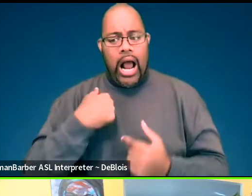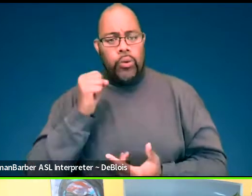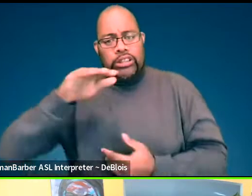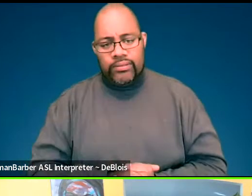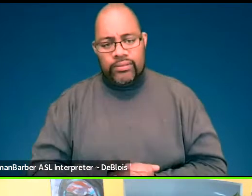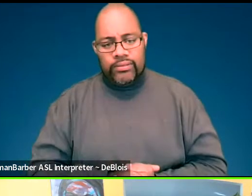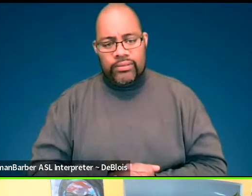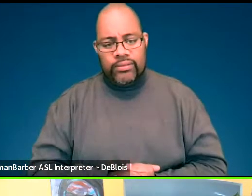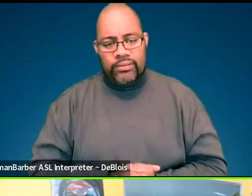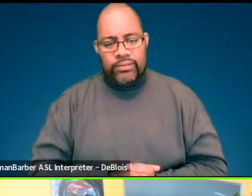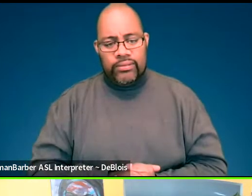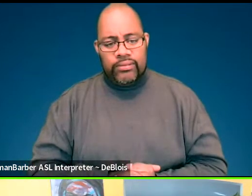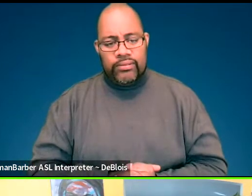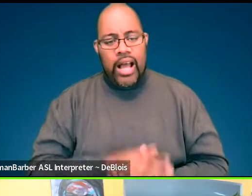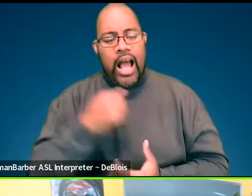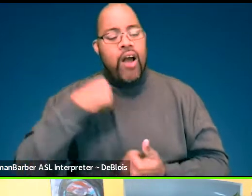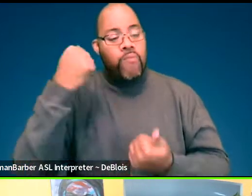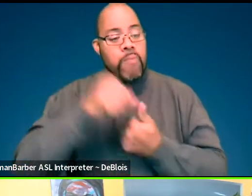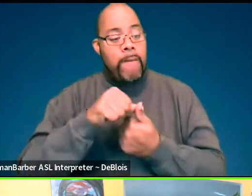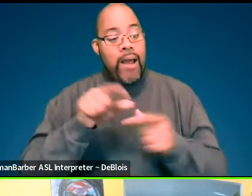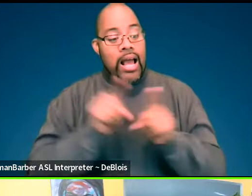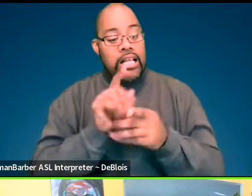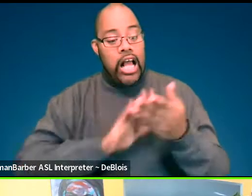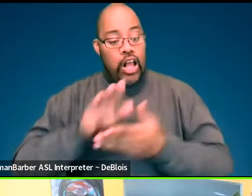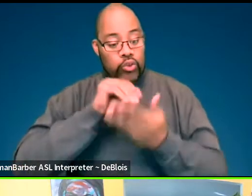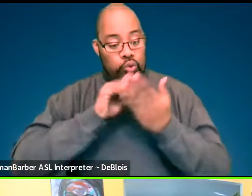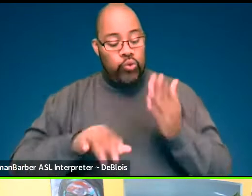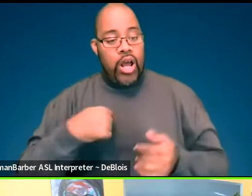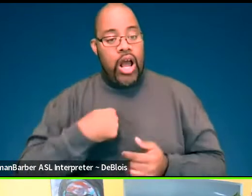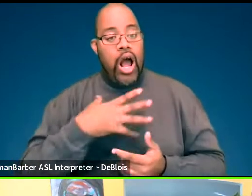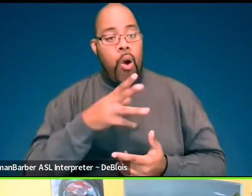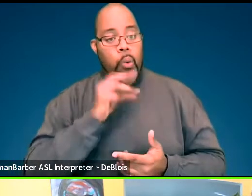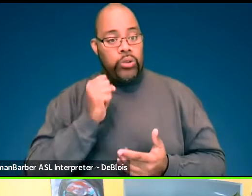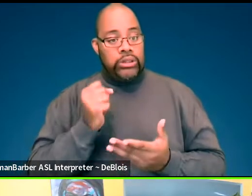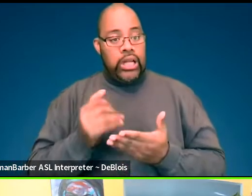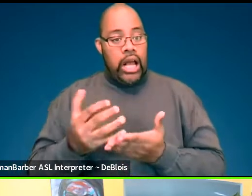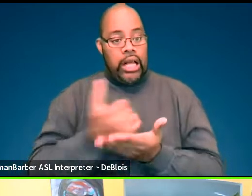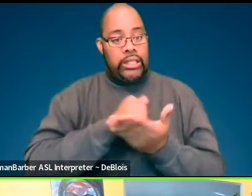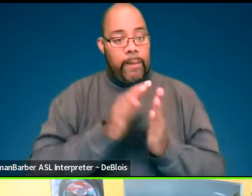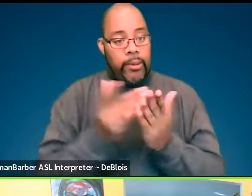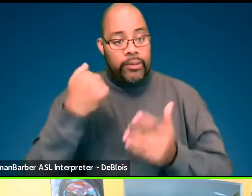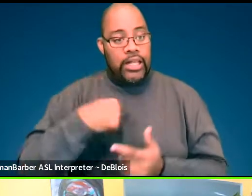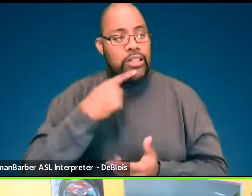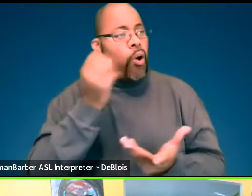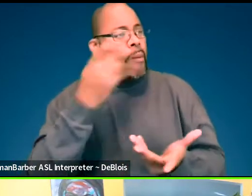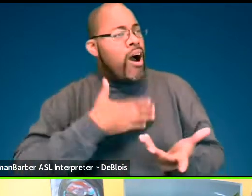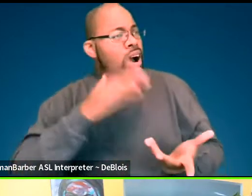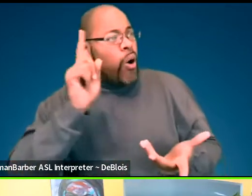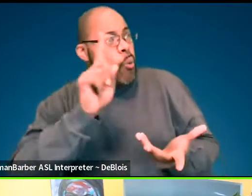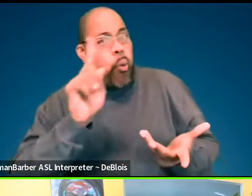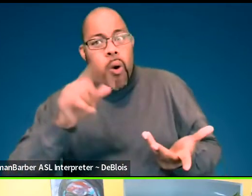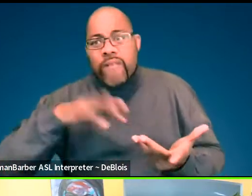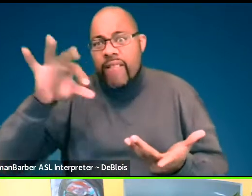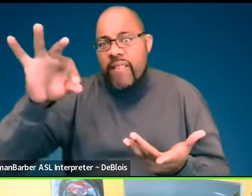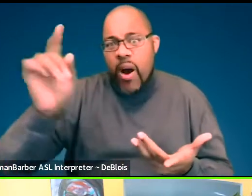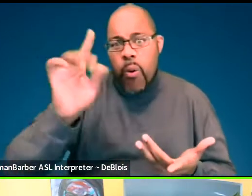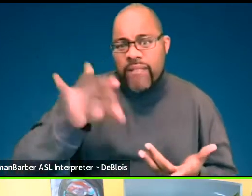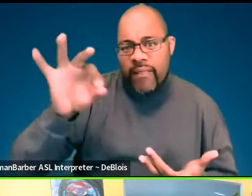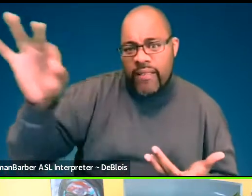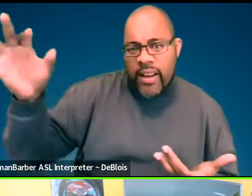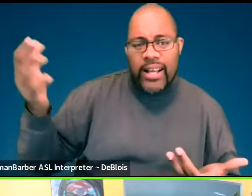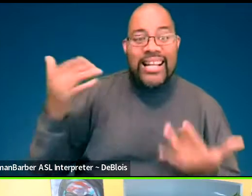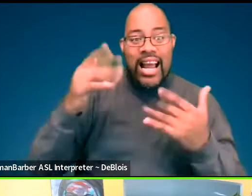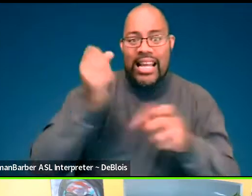I was collecting those books because I was like, oh my God, rare find. But now you can get them everywhere.